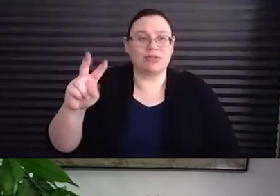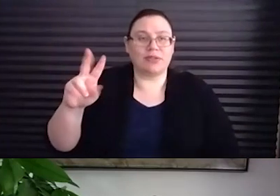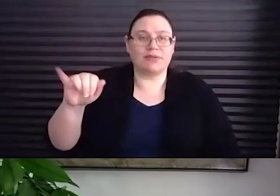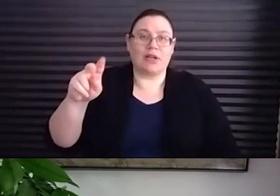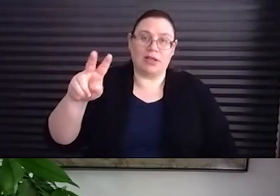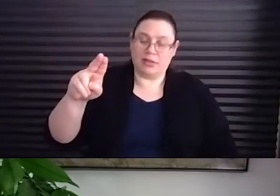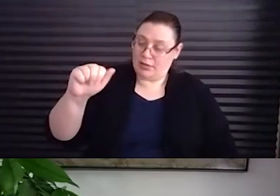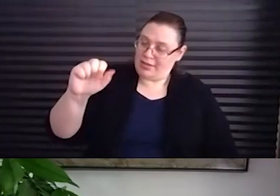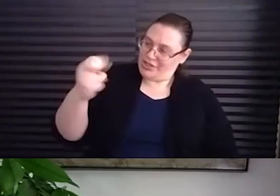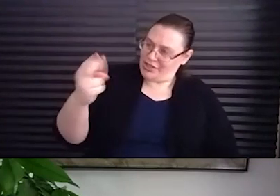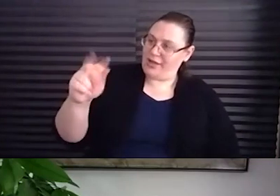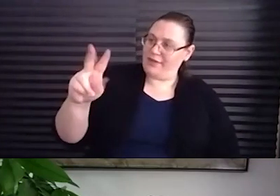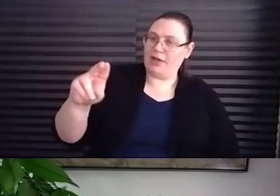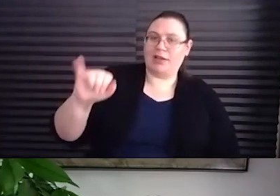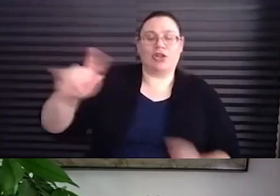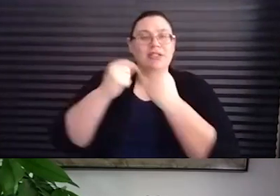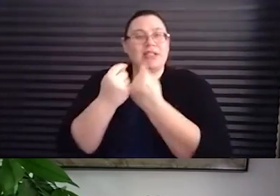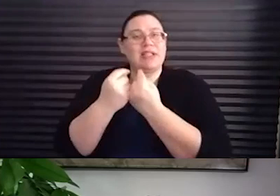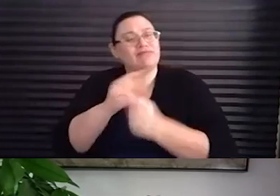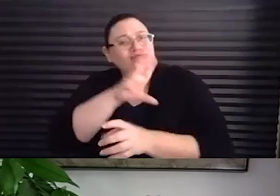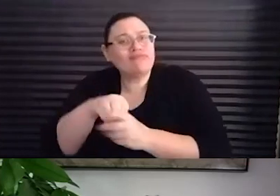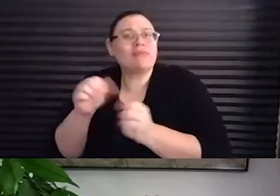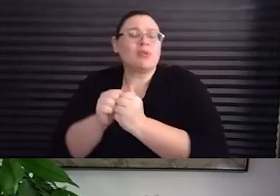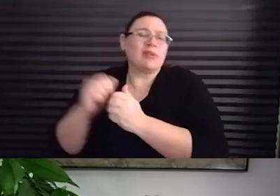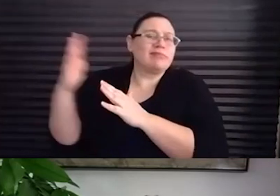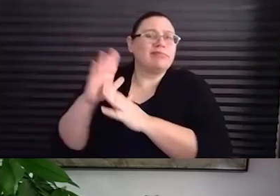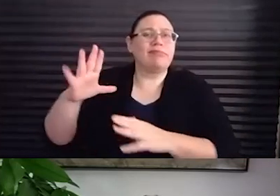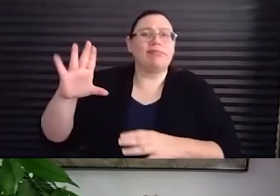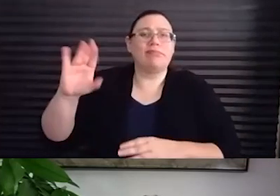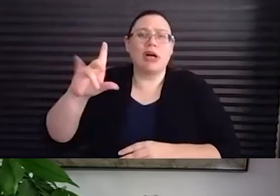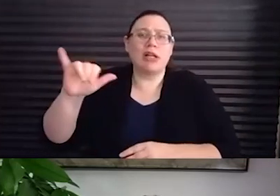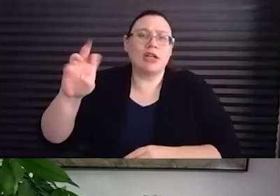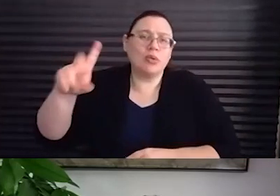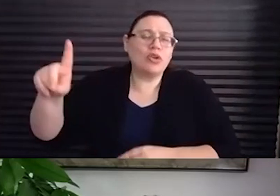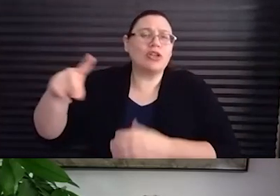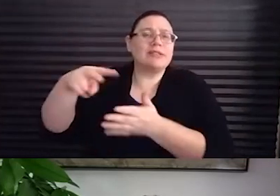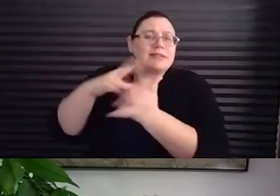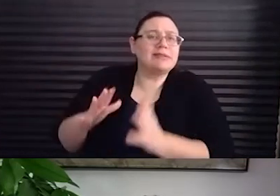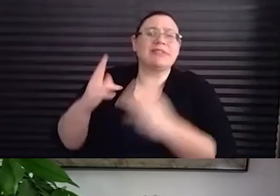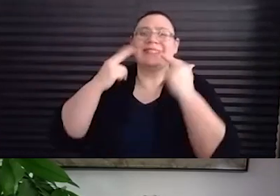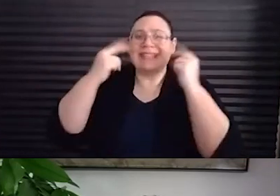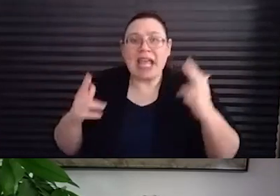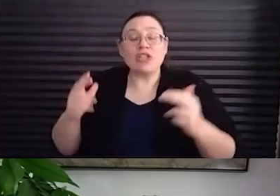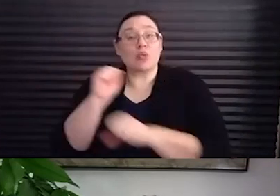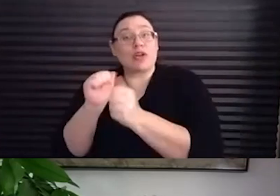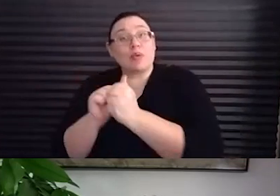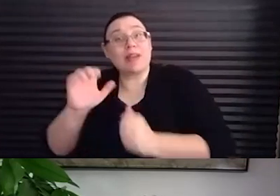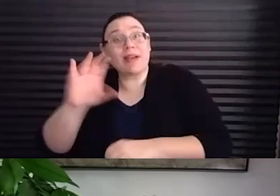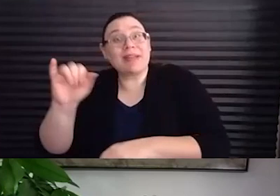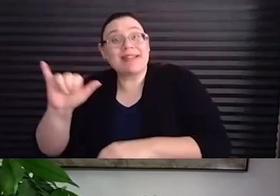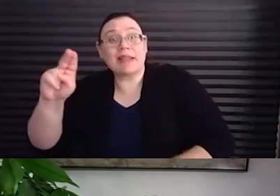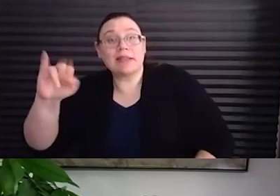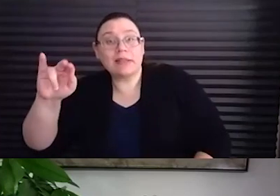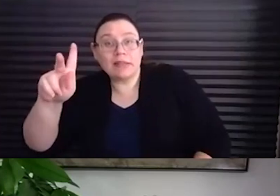been brought in to work with leading Bollywood actors and singers. They've worked with brands like Toyota and Nike, as well as mainstream artists like DJ Snake,